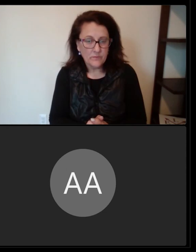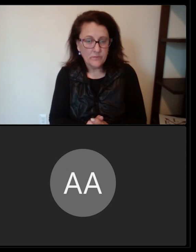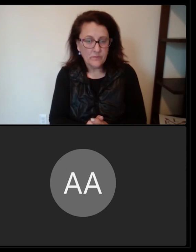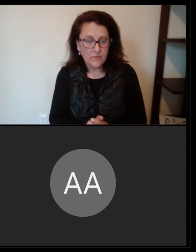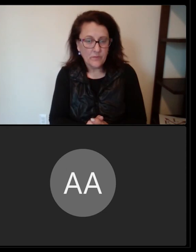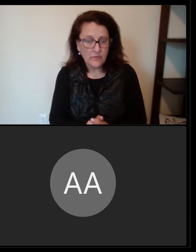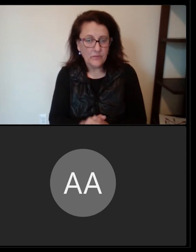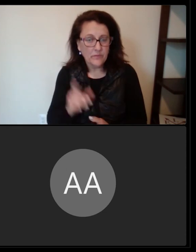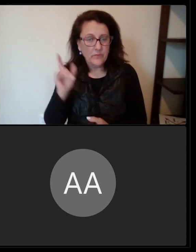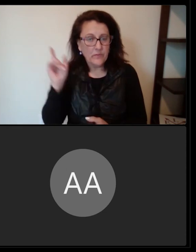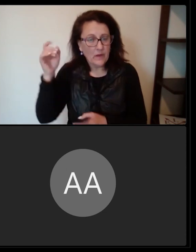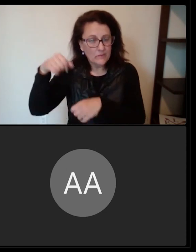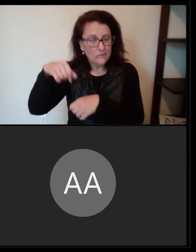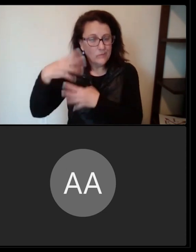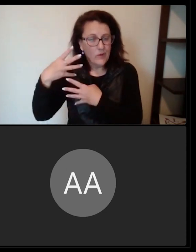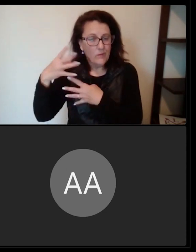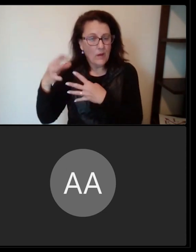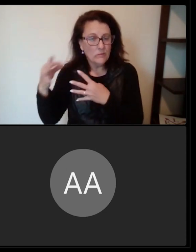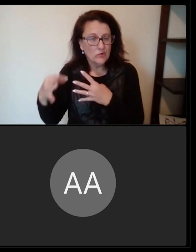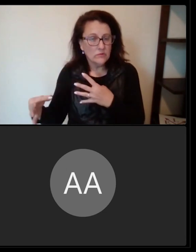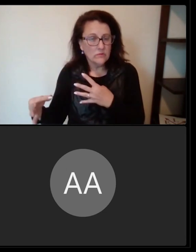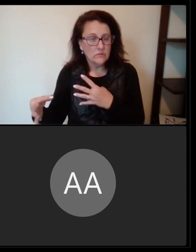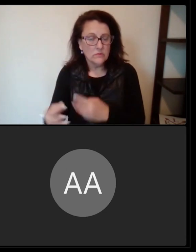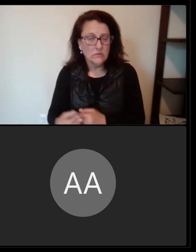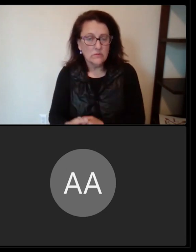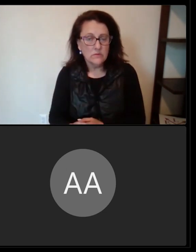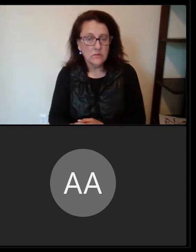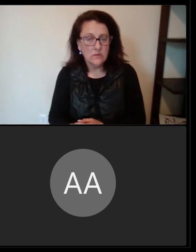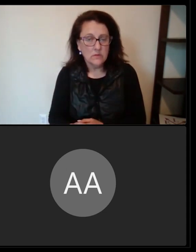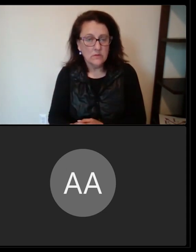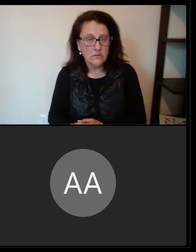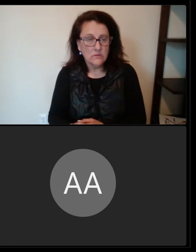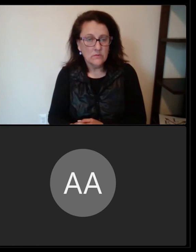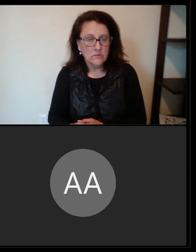Hold up my options because I'm blowing too much.